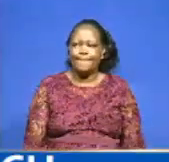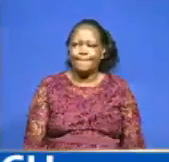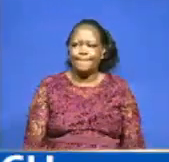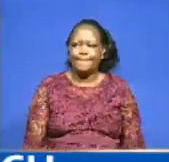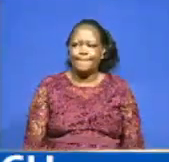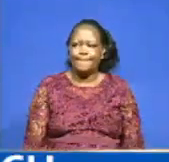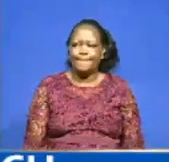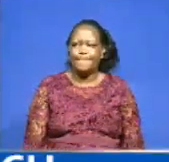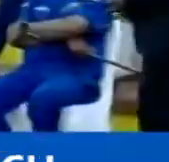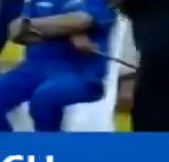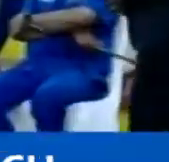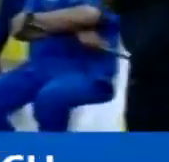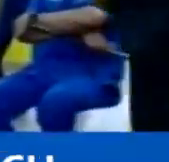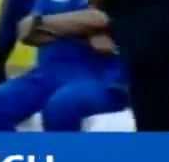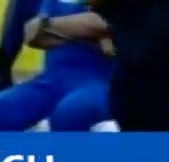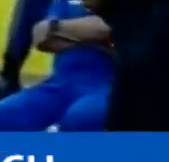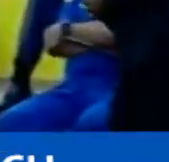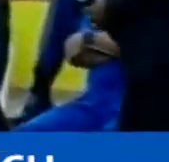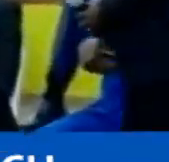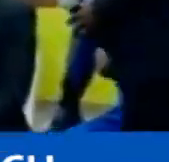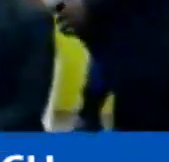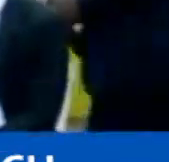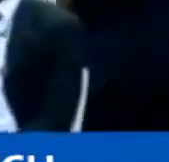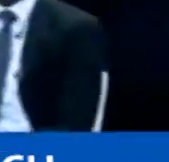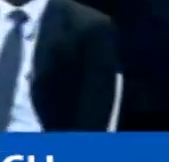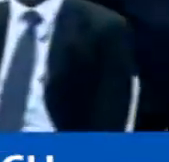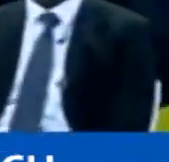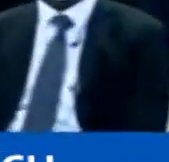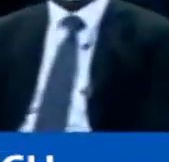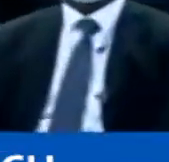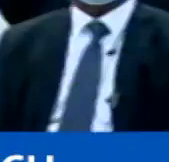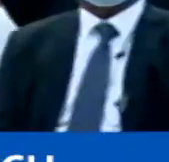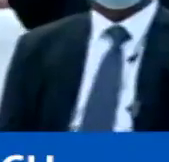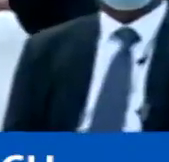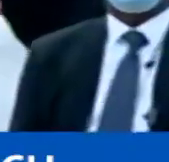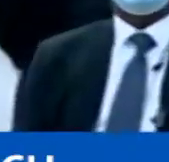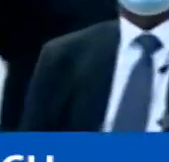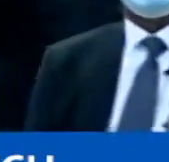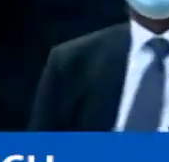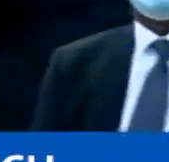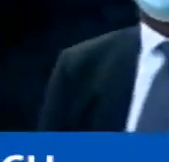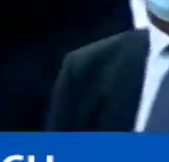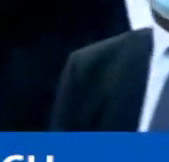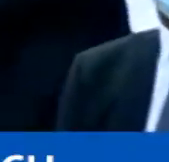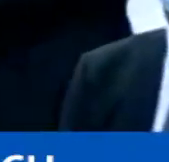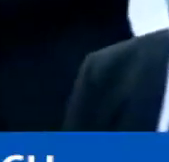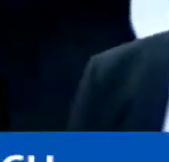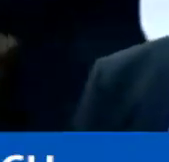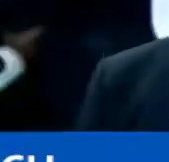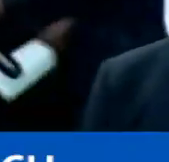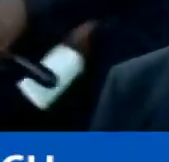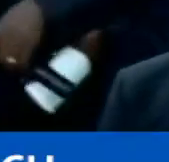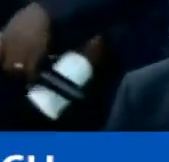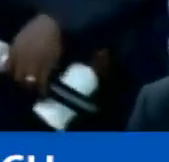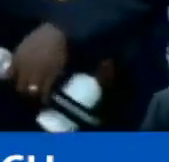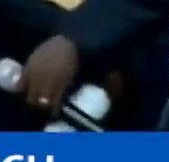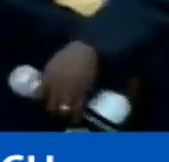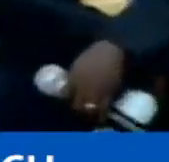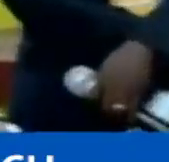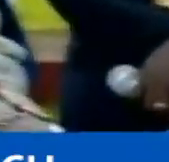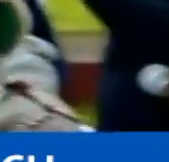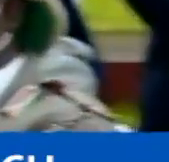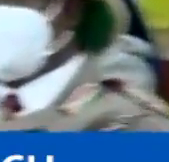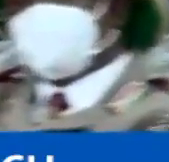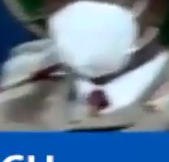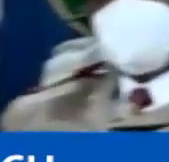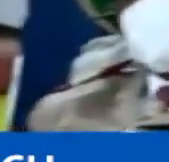Mr. President, sir. My name is Caroline Komboka. I come from Nyamira County. I'm much